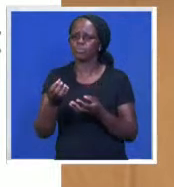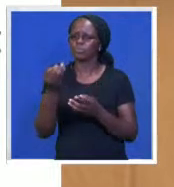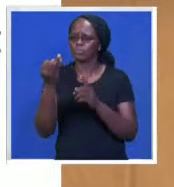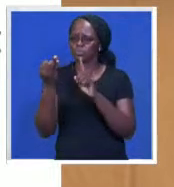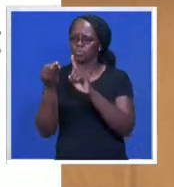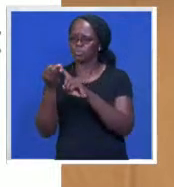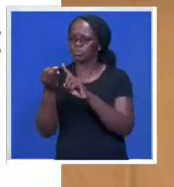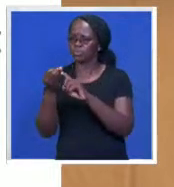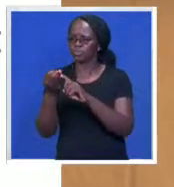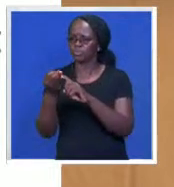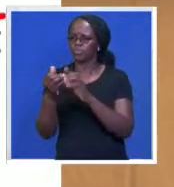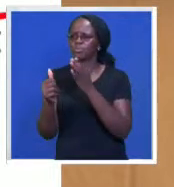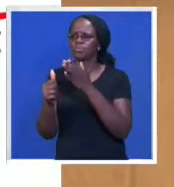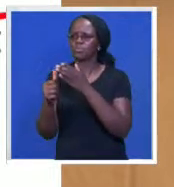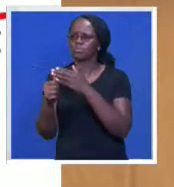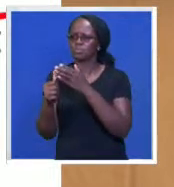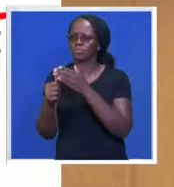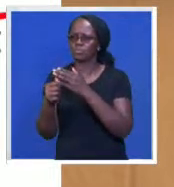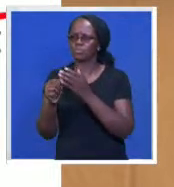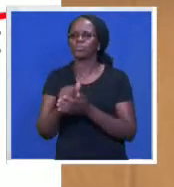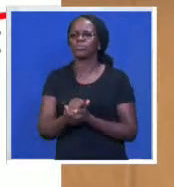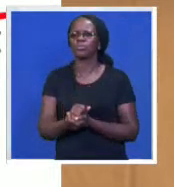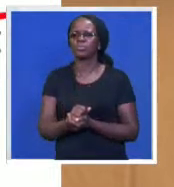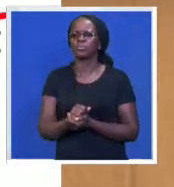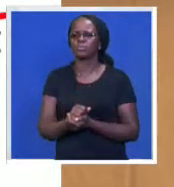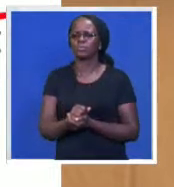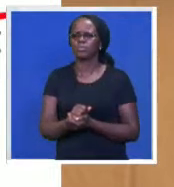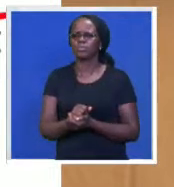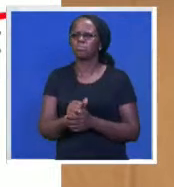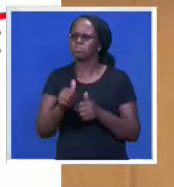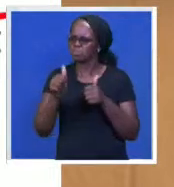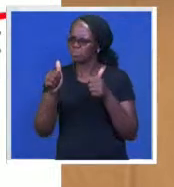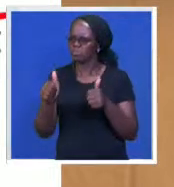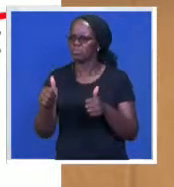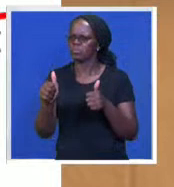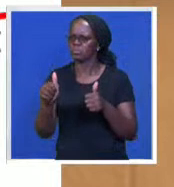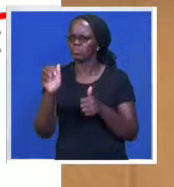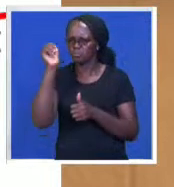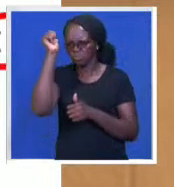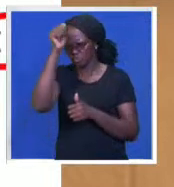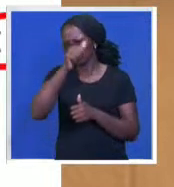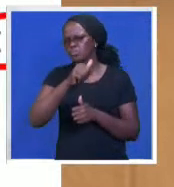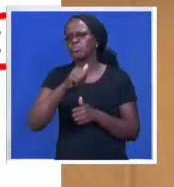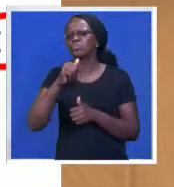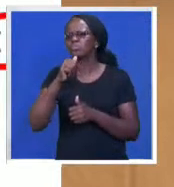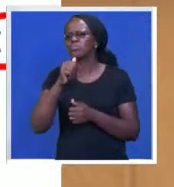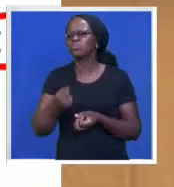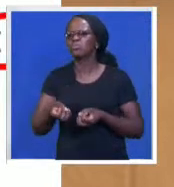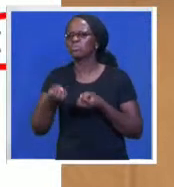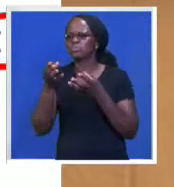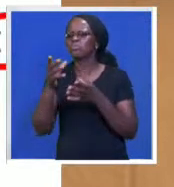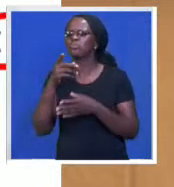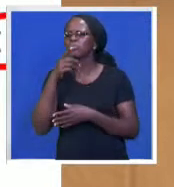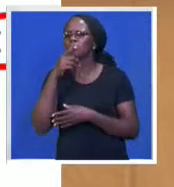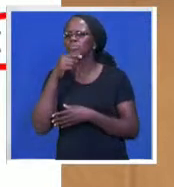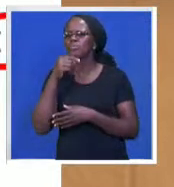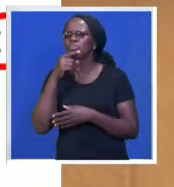Was it necessary for God to give man authority over all His creation? Support your answer.